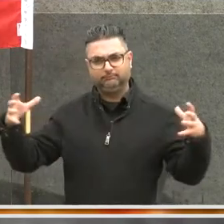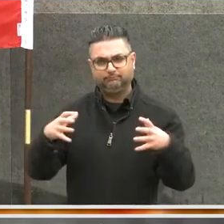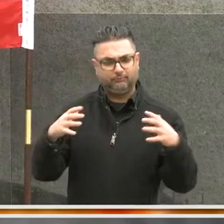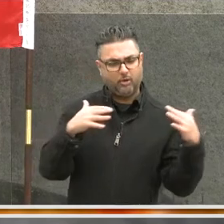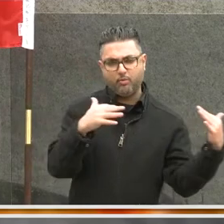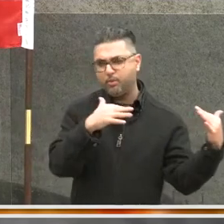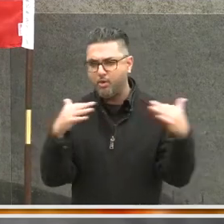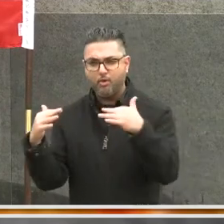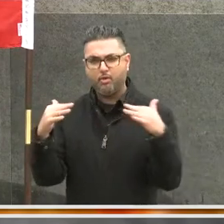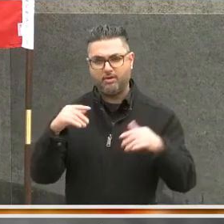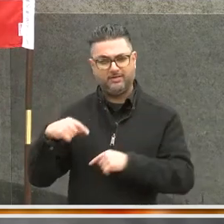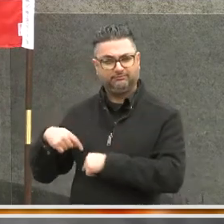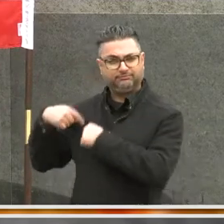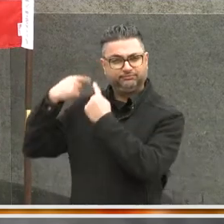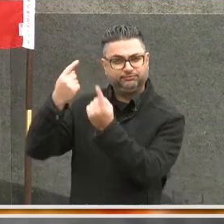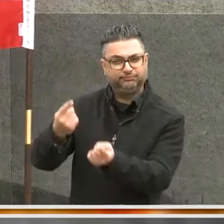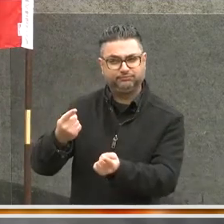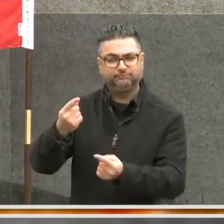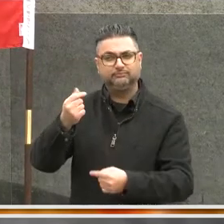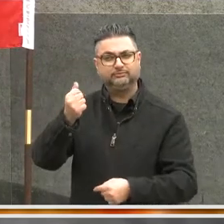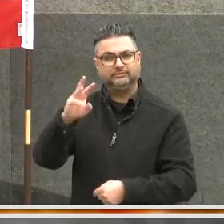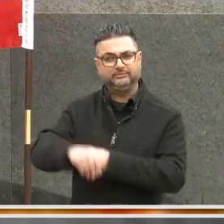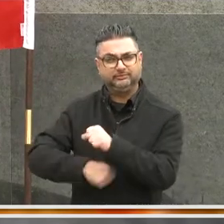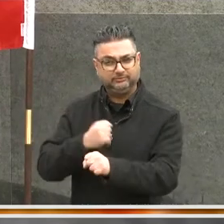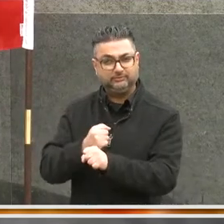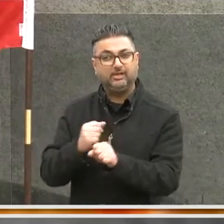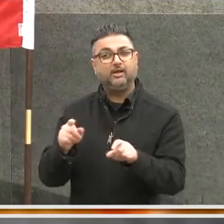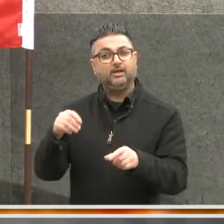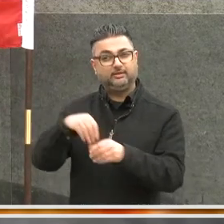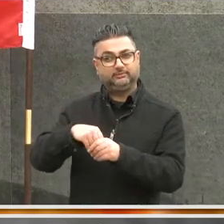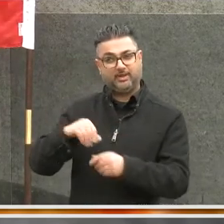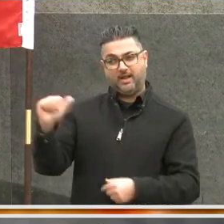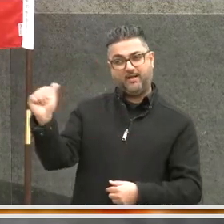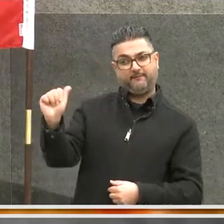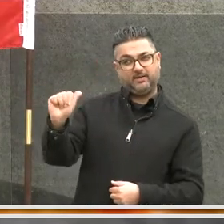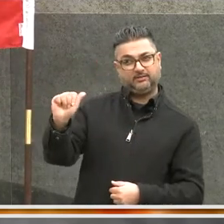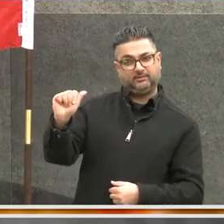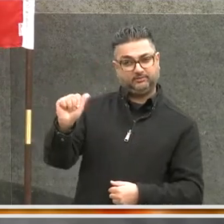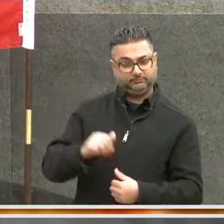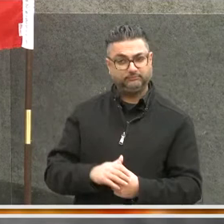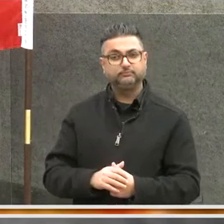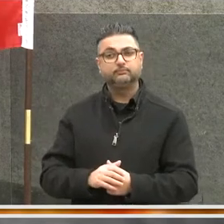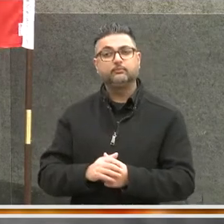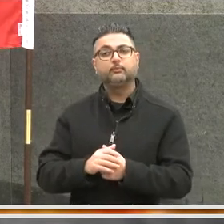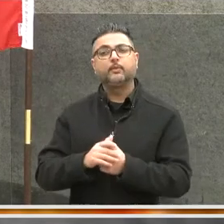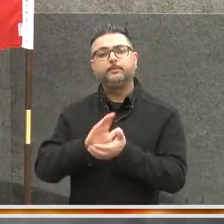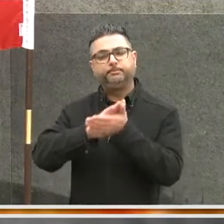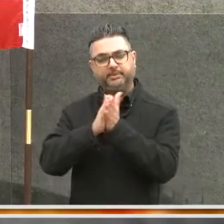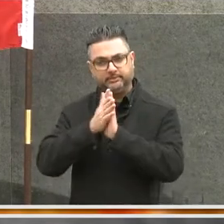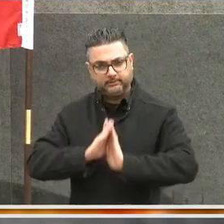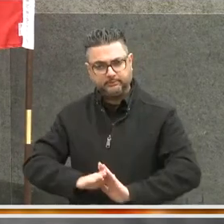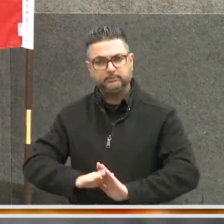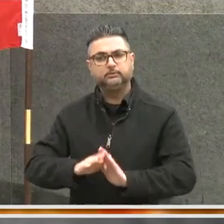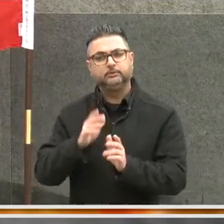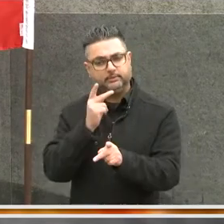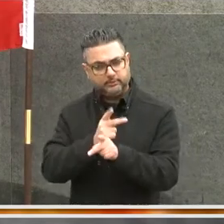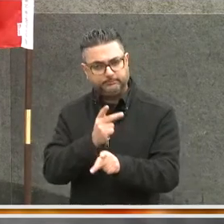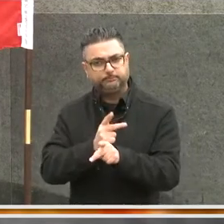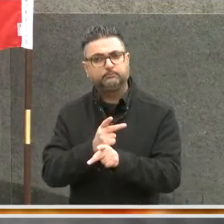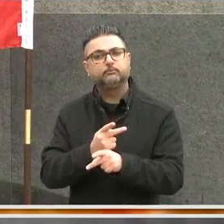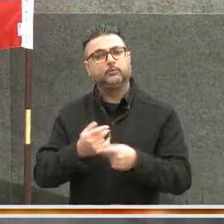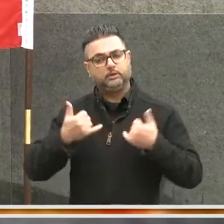peacekeeping mission and in Afghanistan, and continues to serve in the Middle East as part of Operation